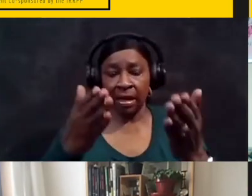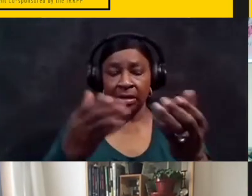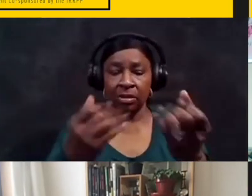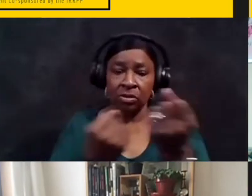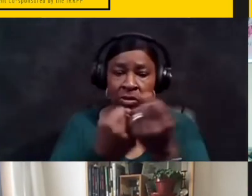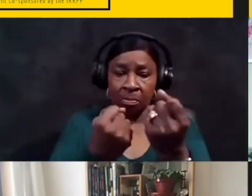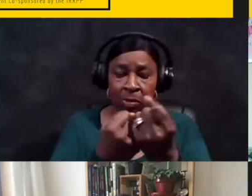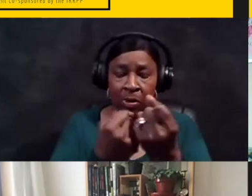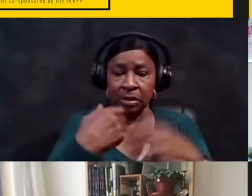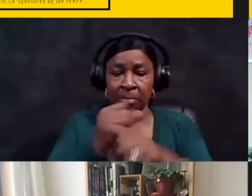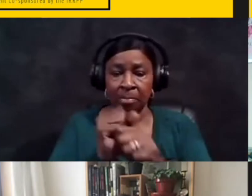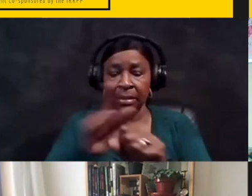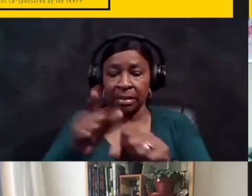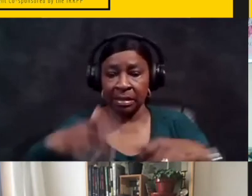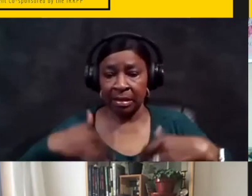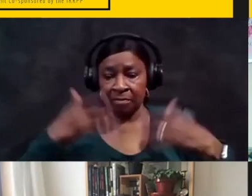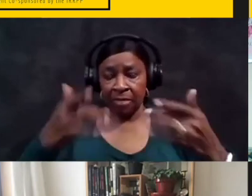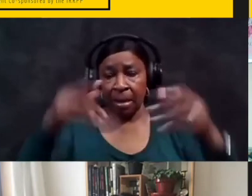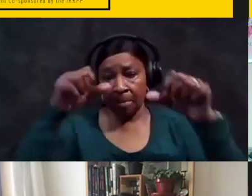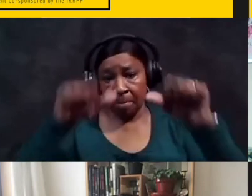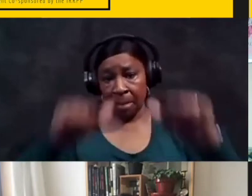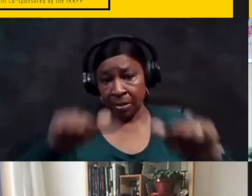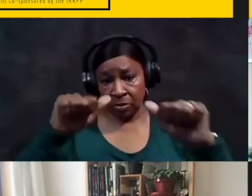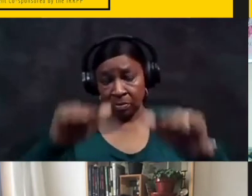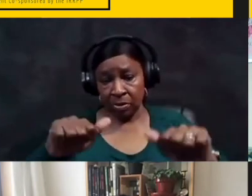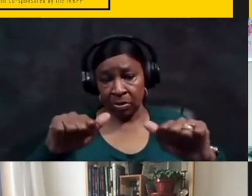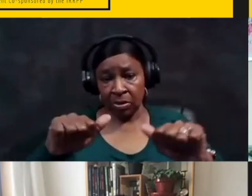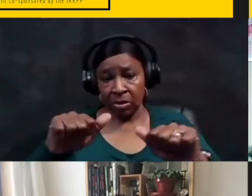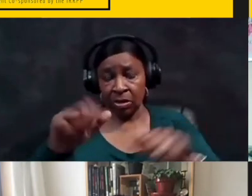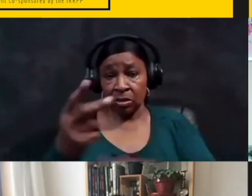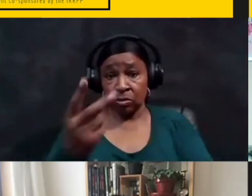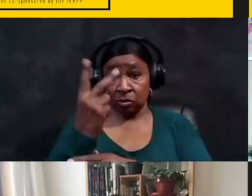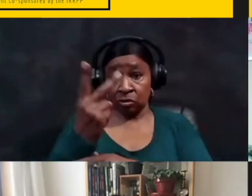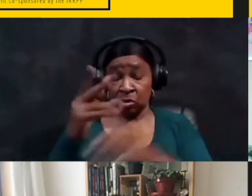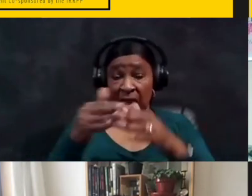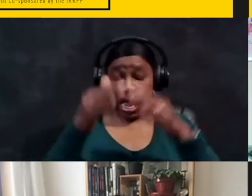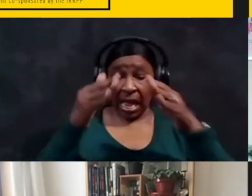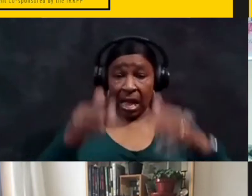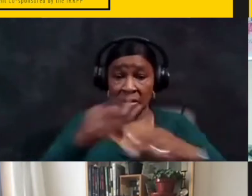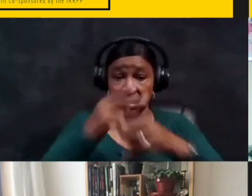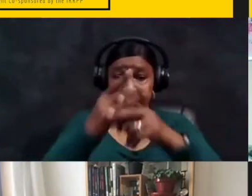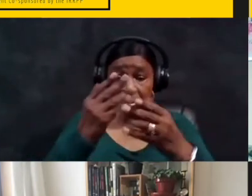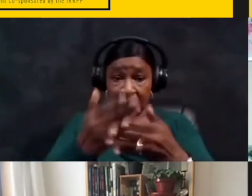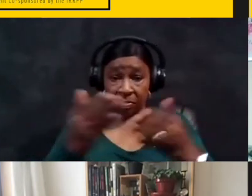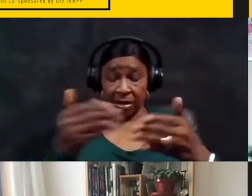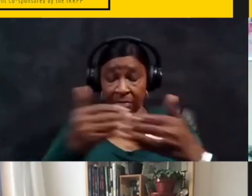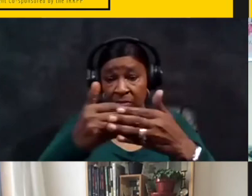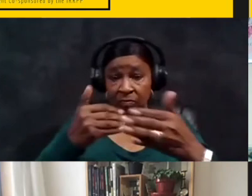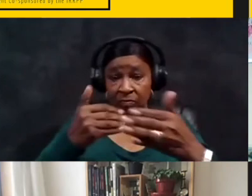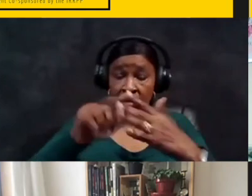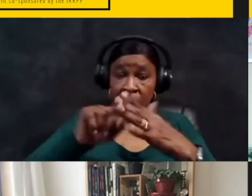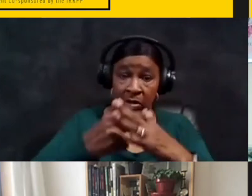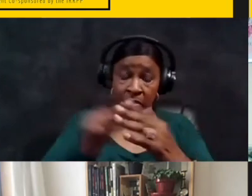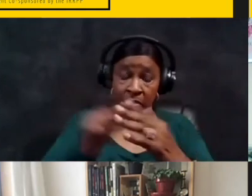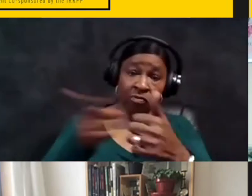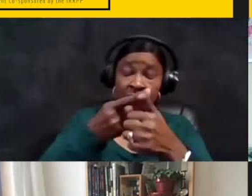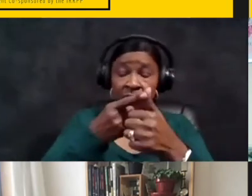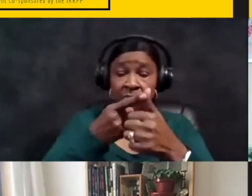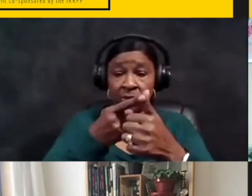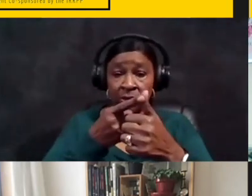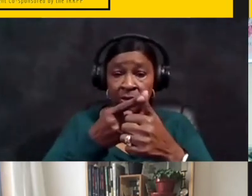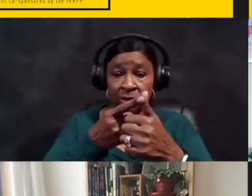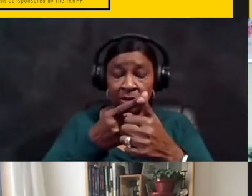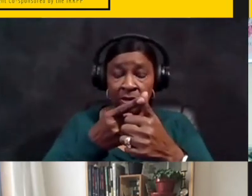event possible. Just two housekeeping items before we get started. The first is that there